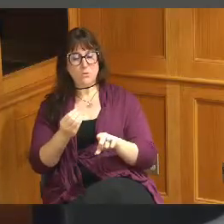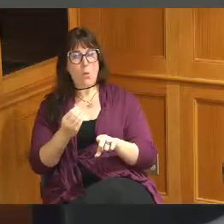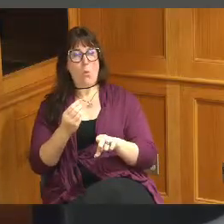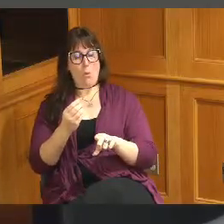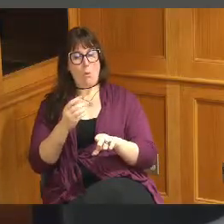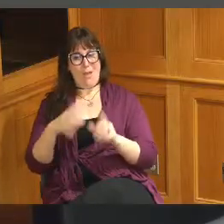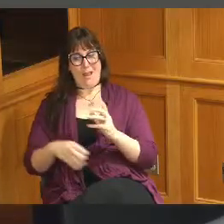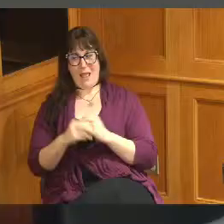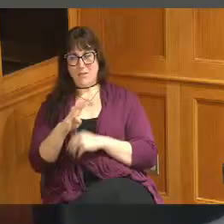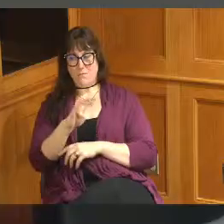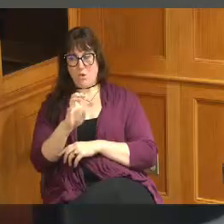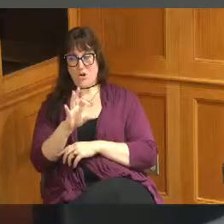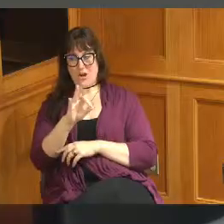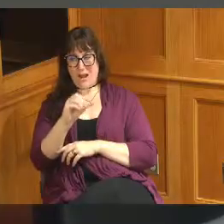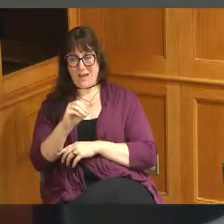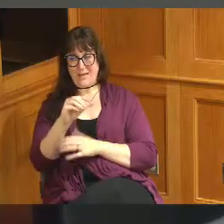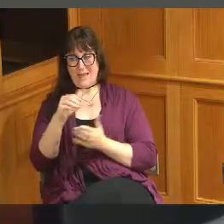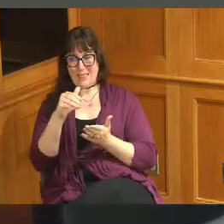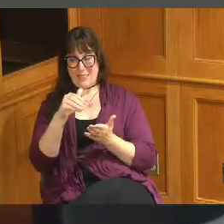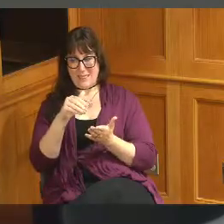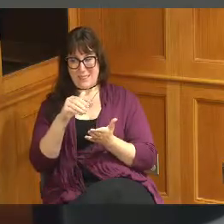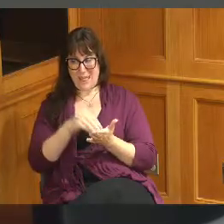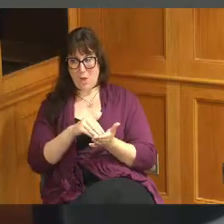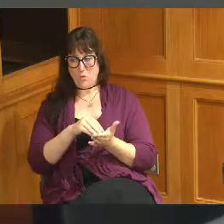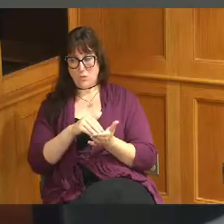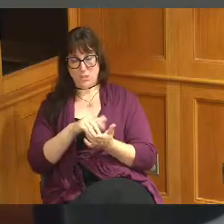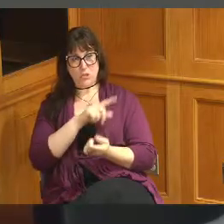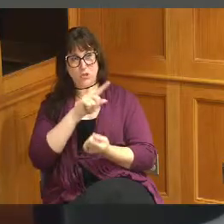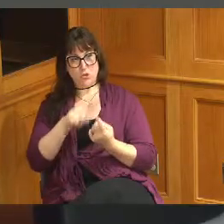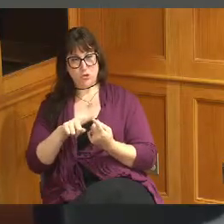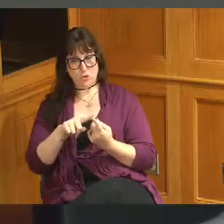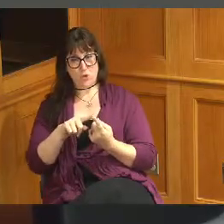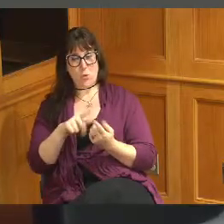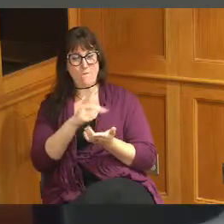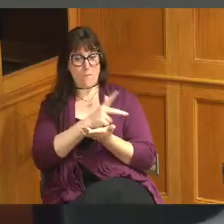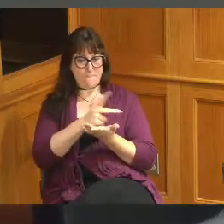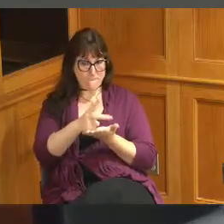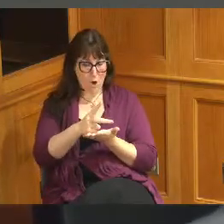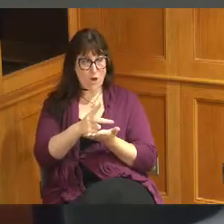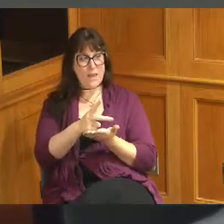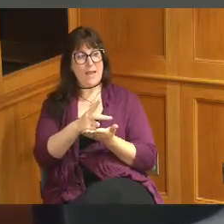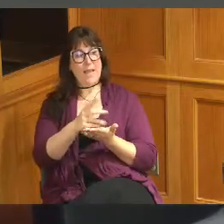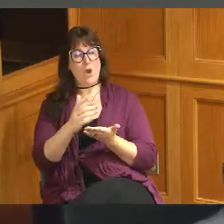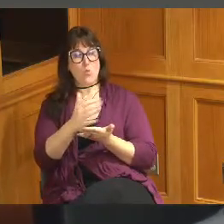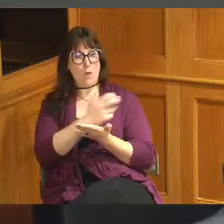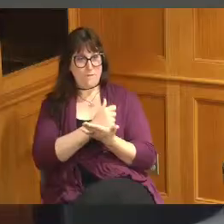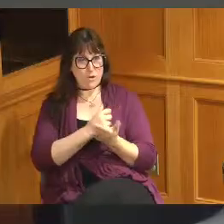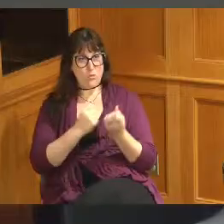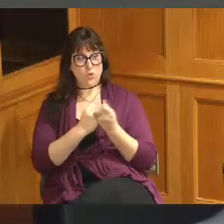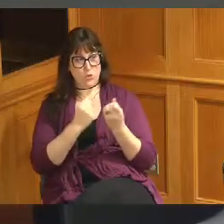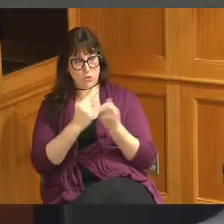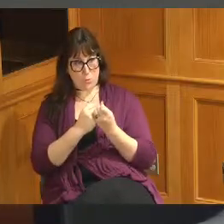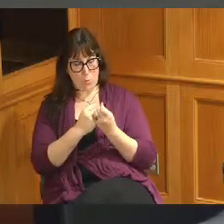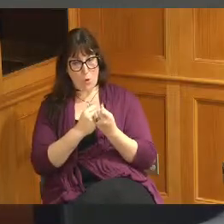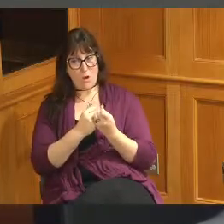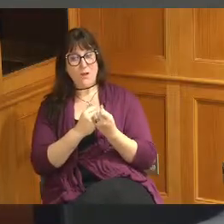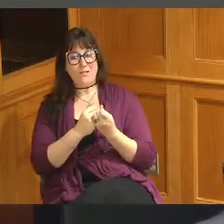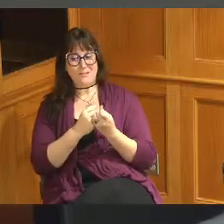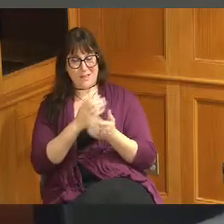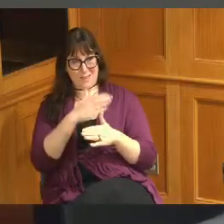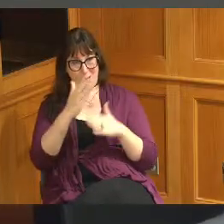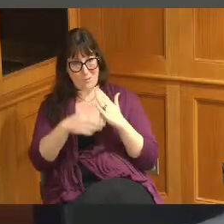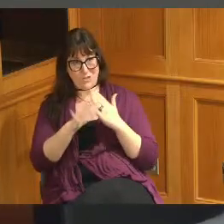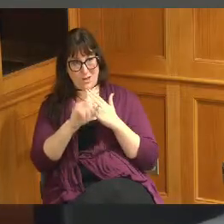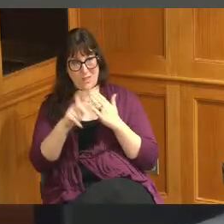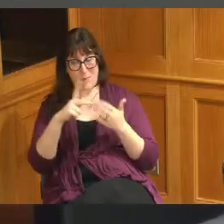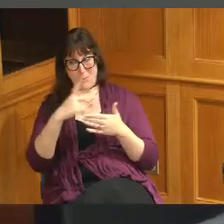adds $490,000 to the project from parking revenues to support the completion of that